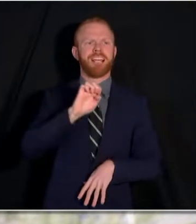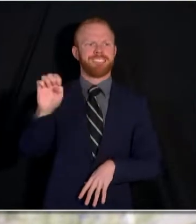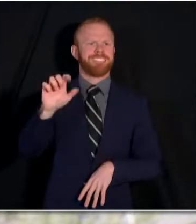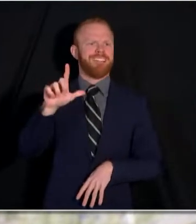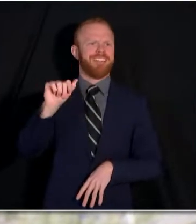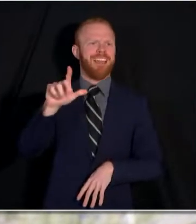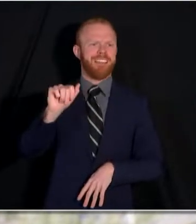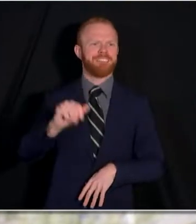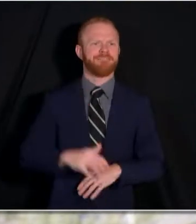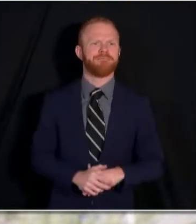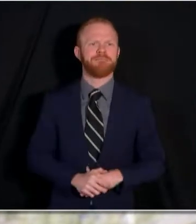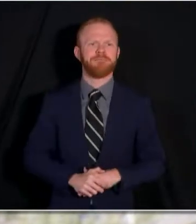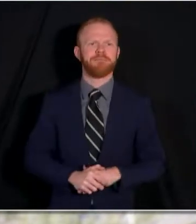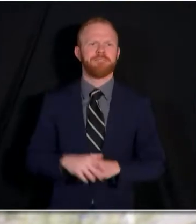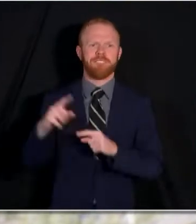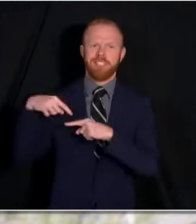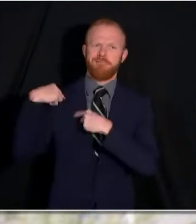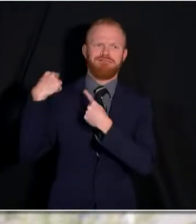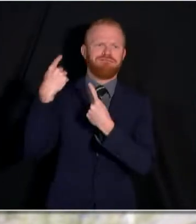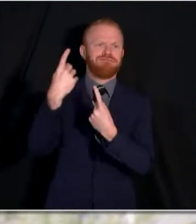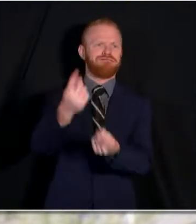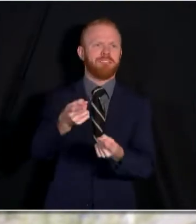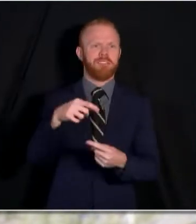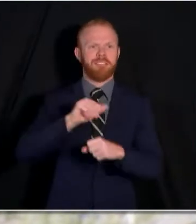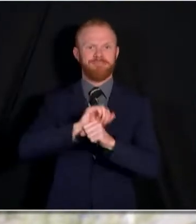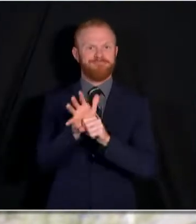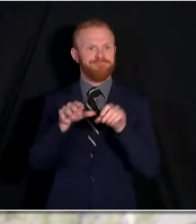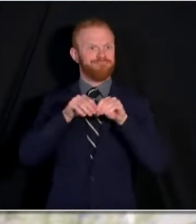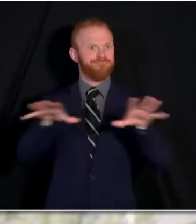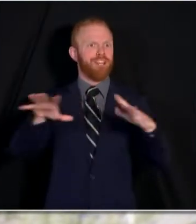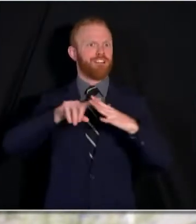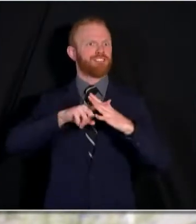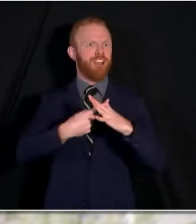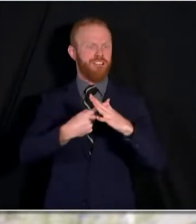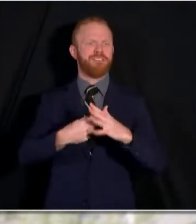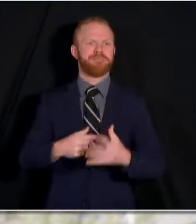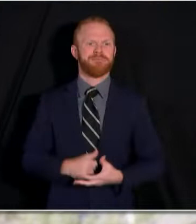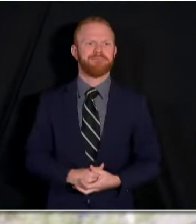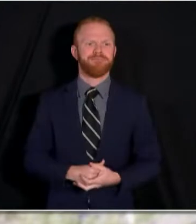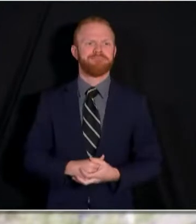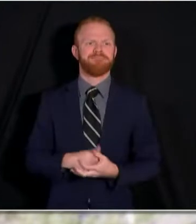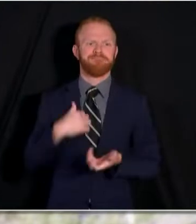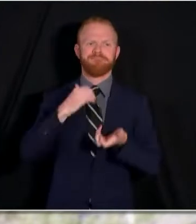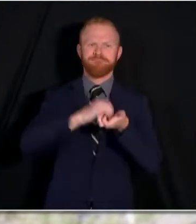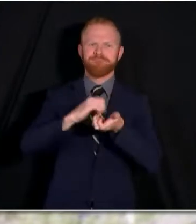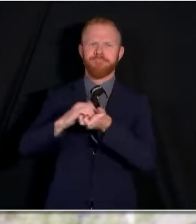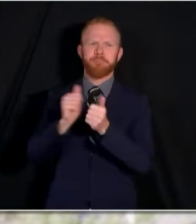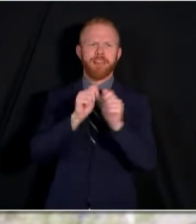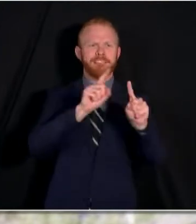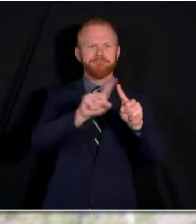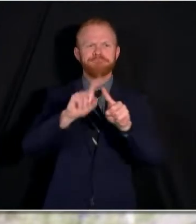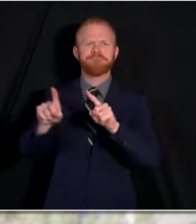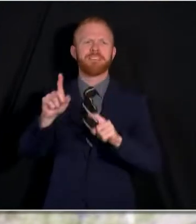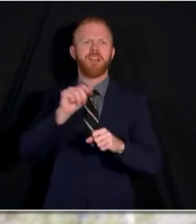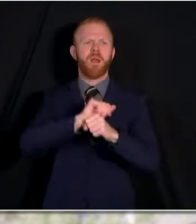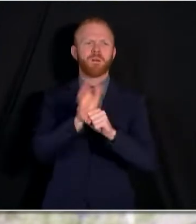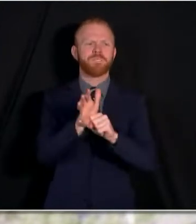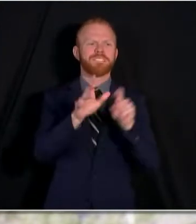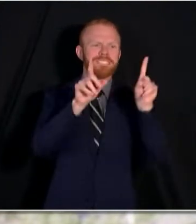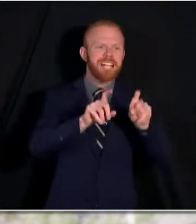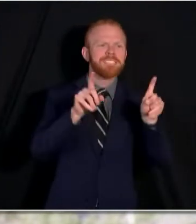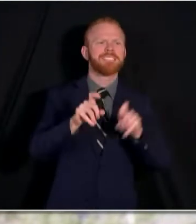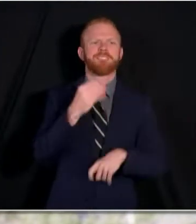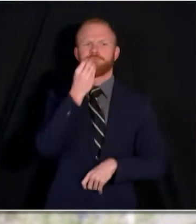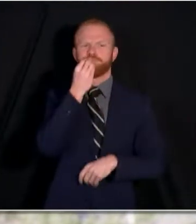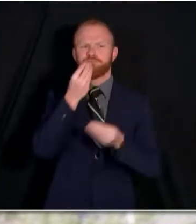pandemic, I have partnered with them on COVID-19 testing, various food distributions, flu vaccine events, and